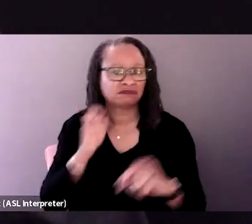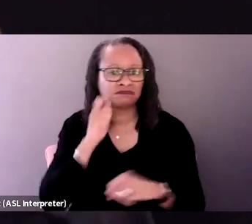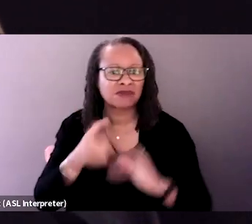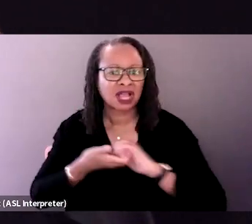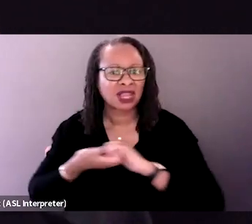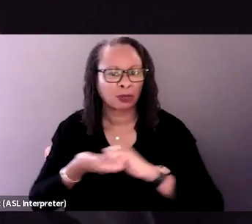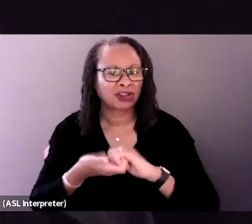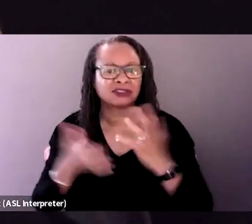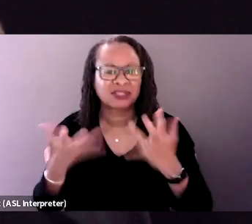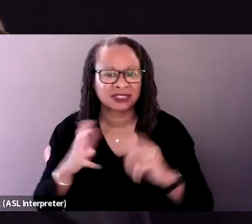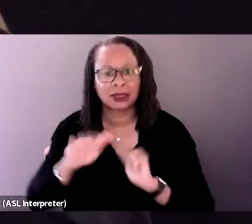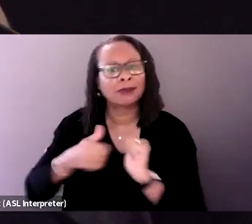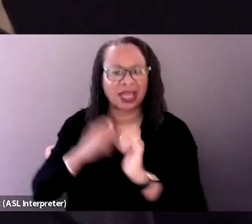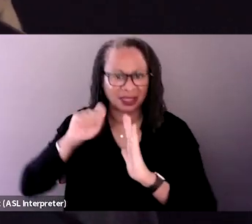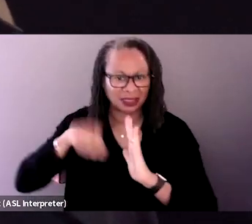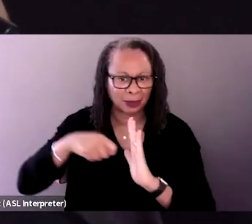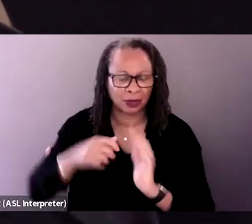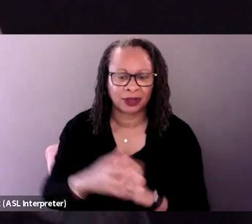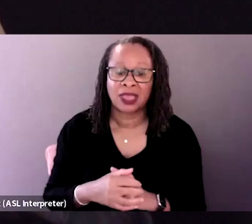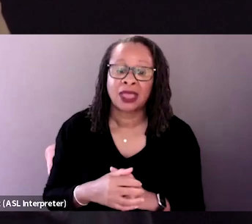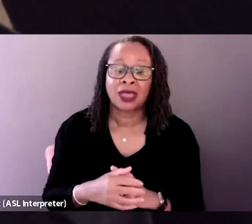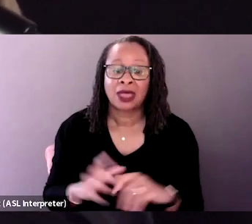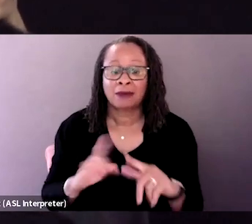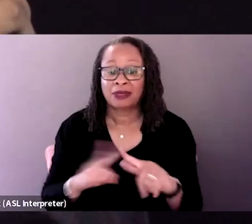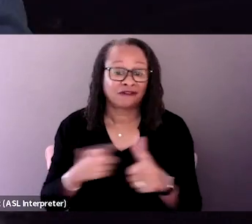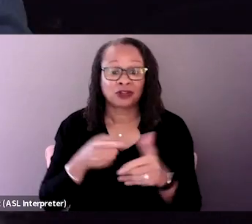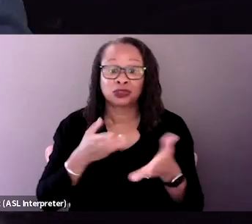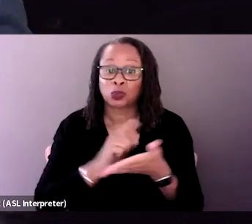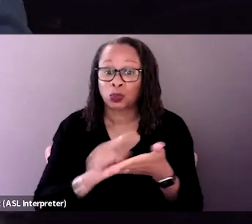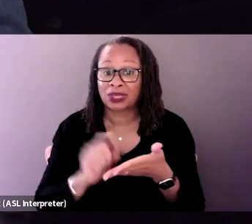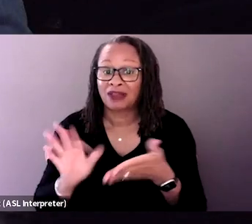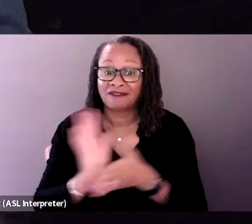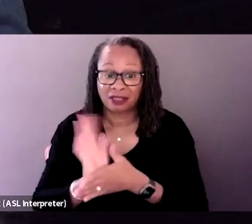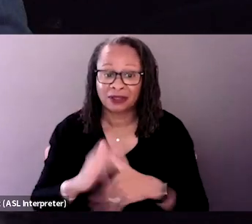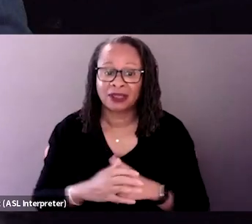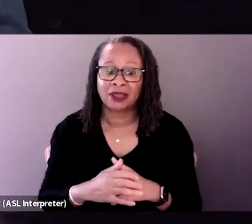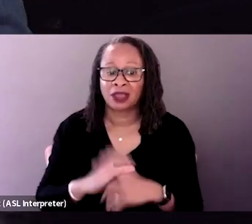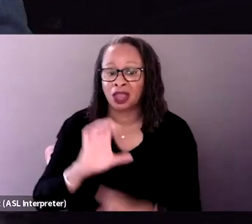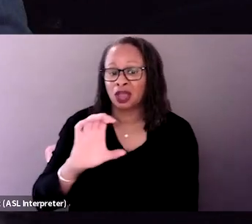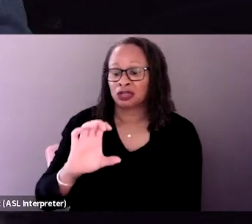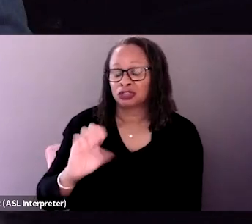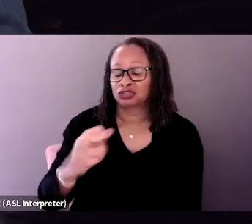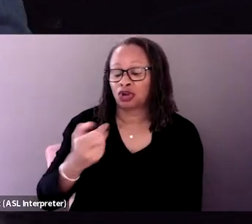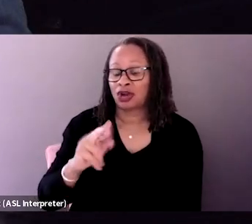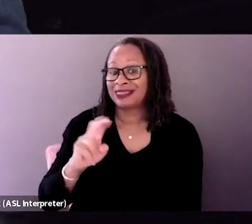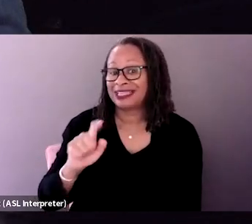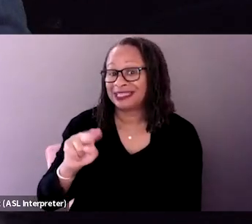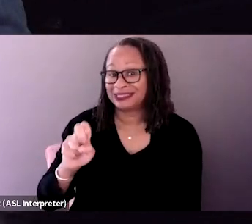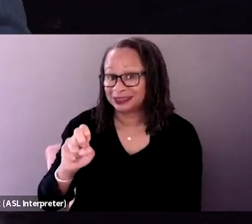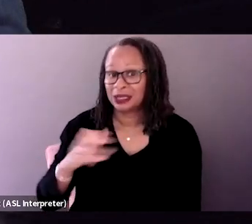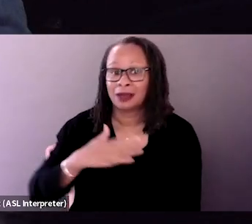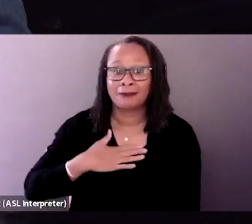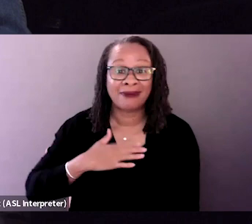camera. But in the first week of filming, Charlene, my auntie, brought me up to